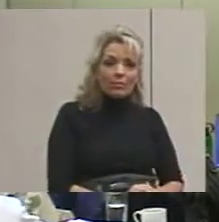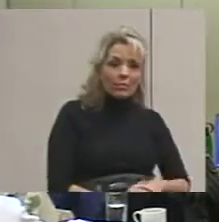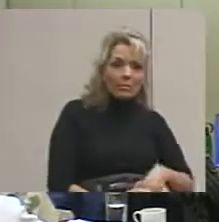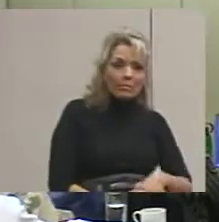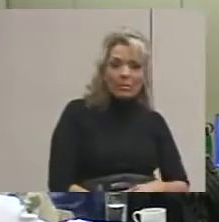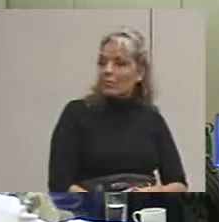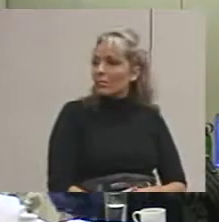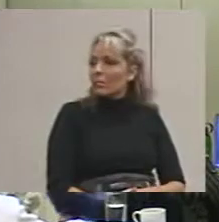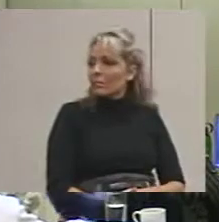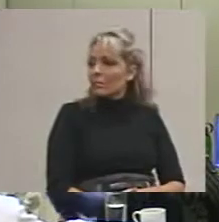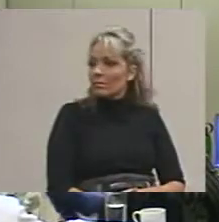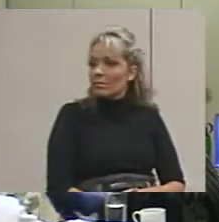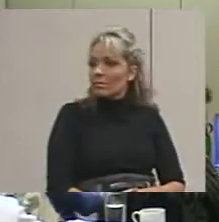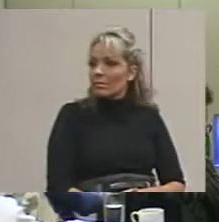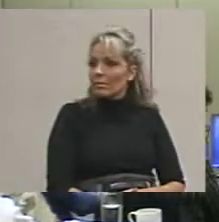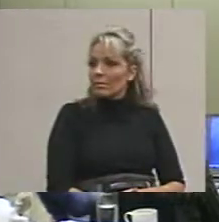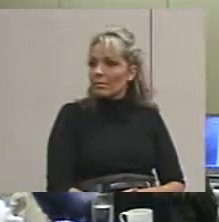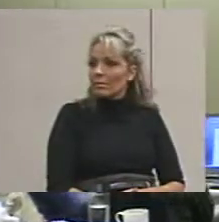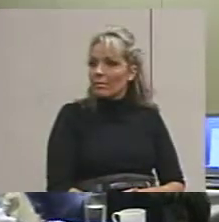right, we have. Great.